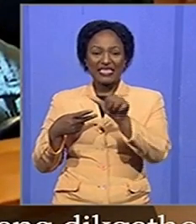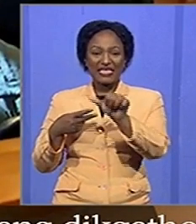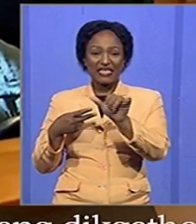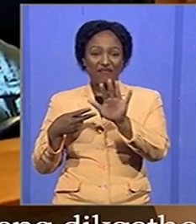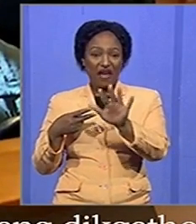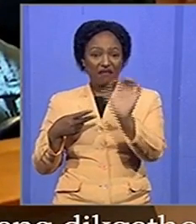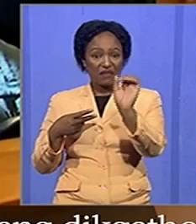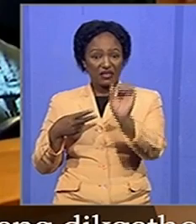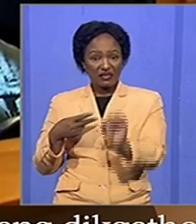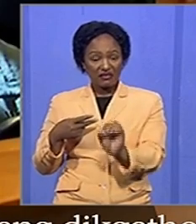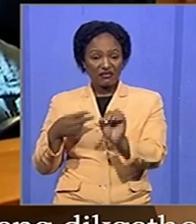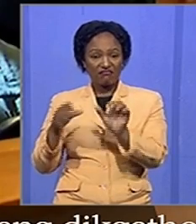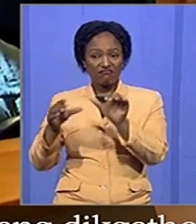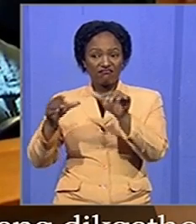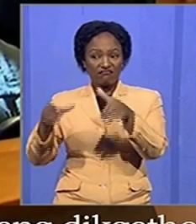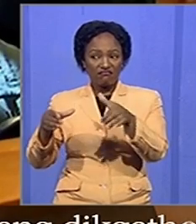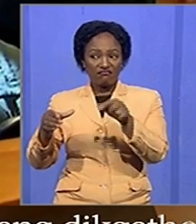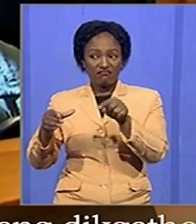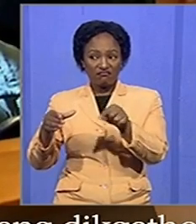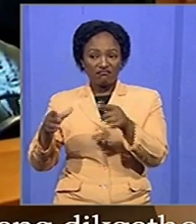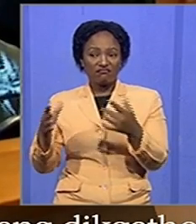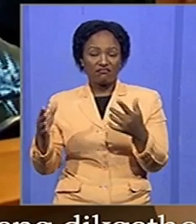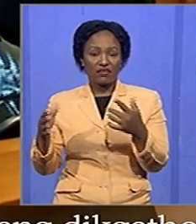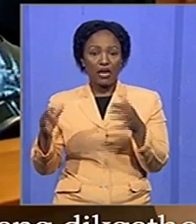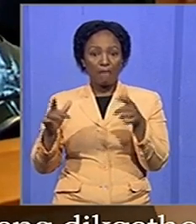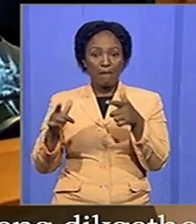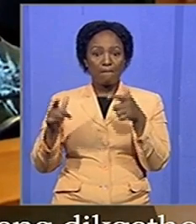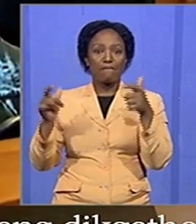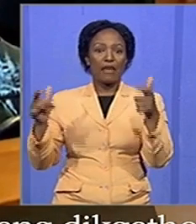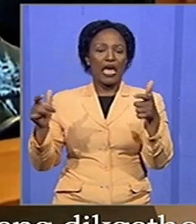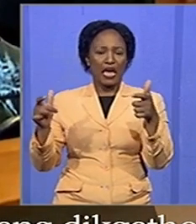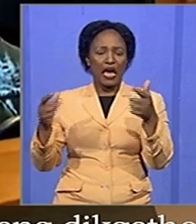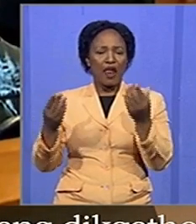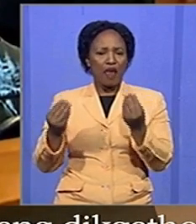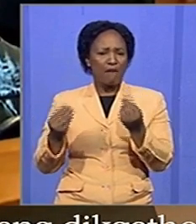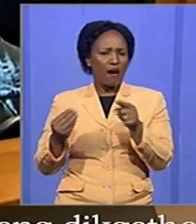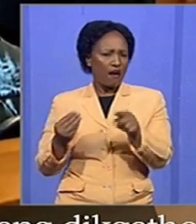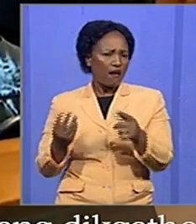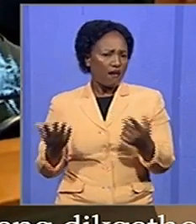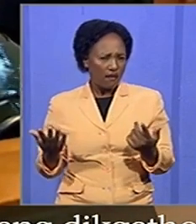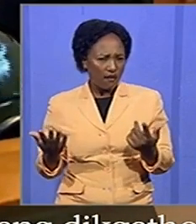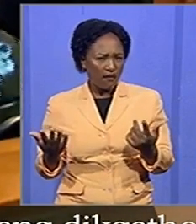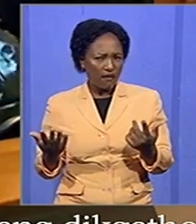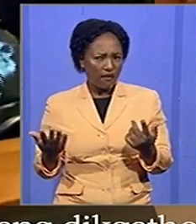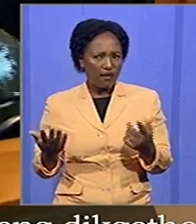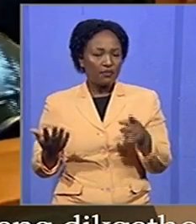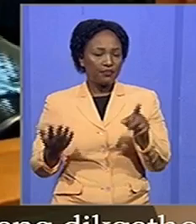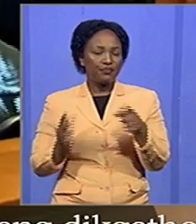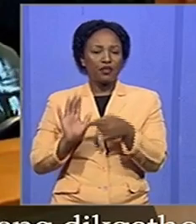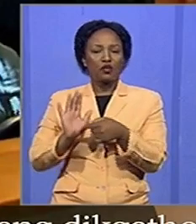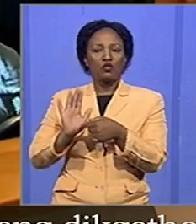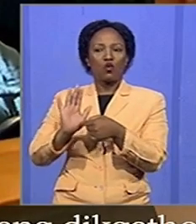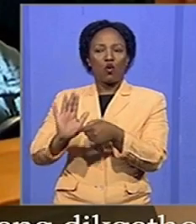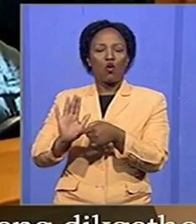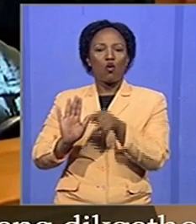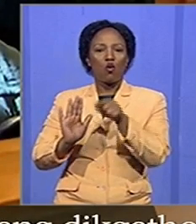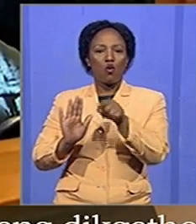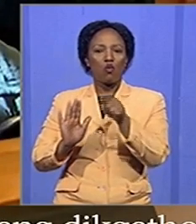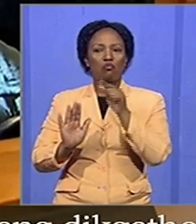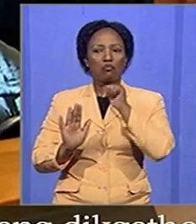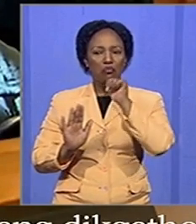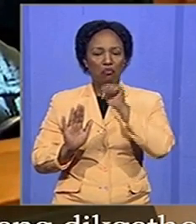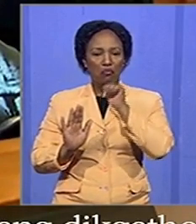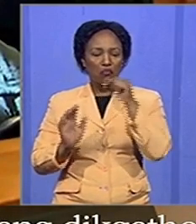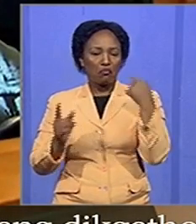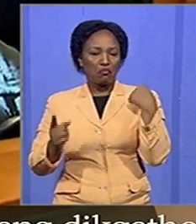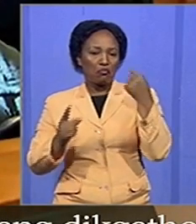65% is not a vast majority. What it indicates is that despite the glowing